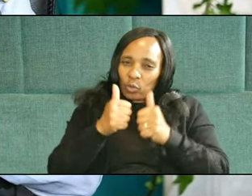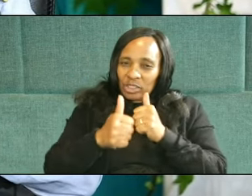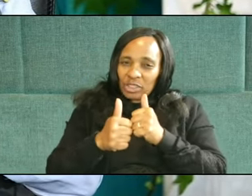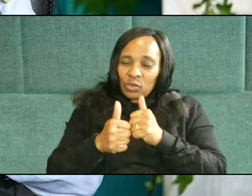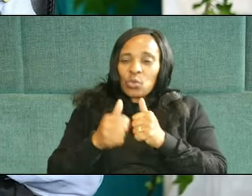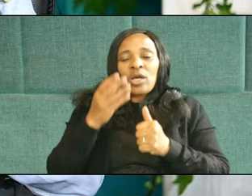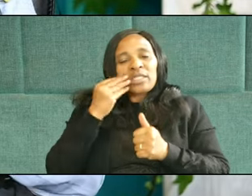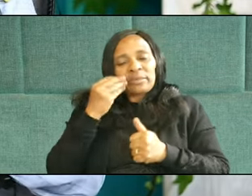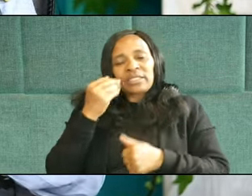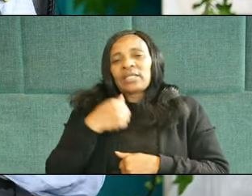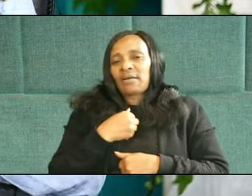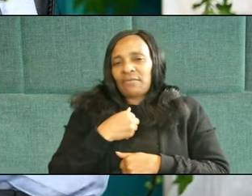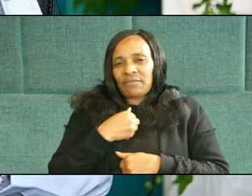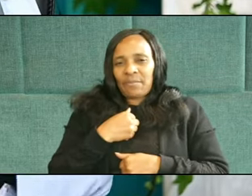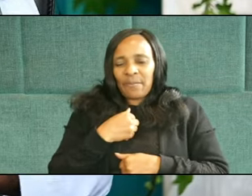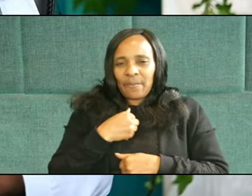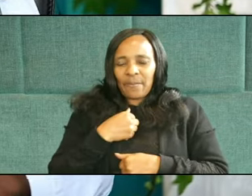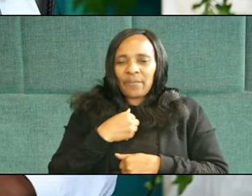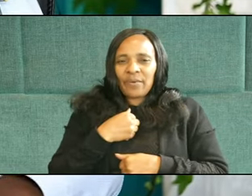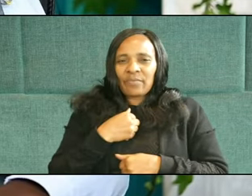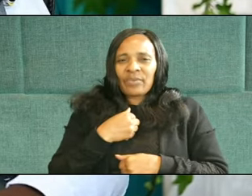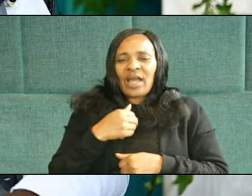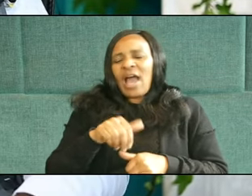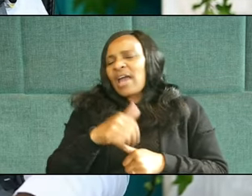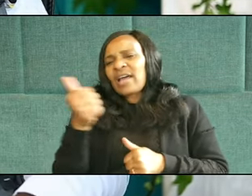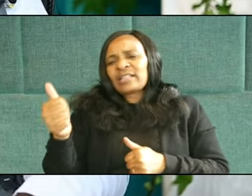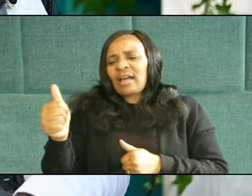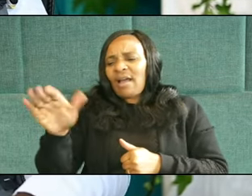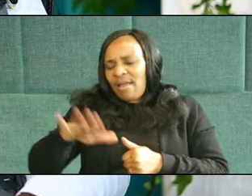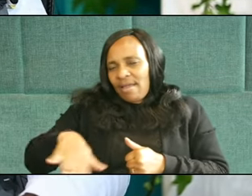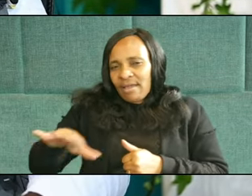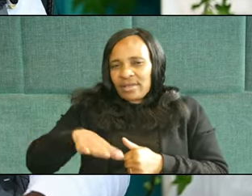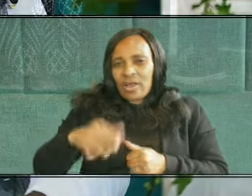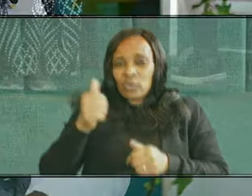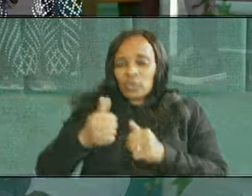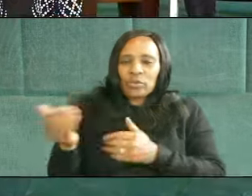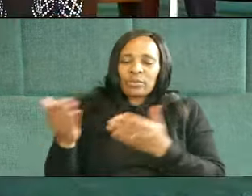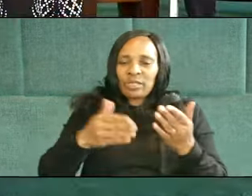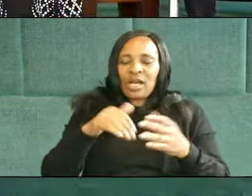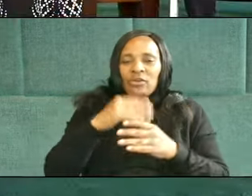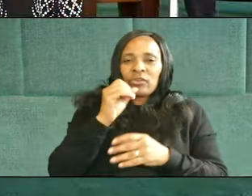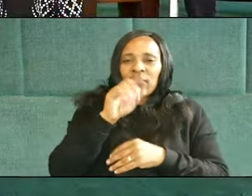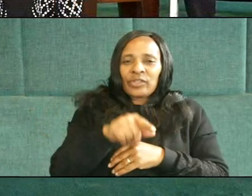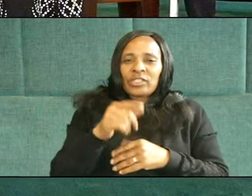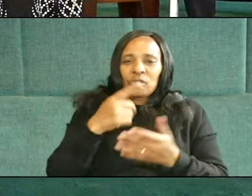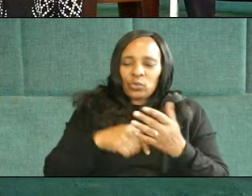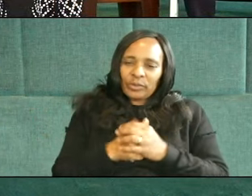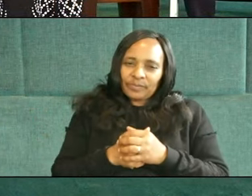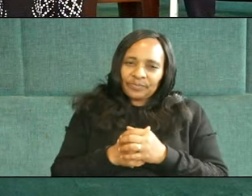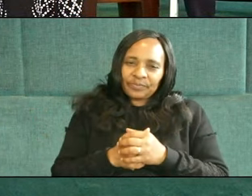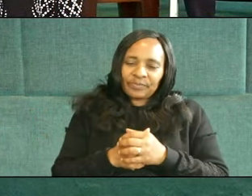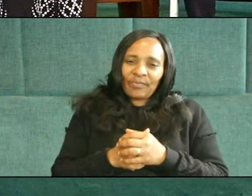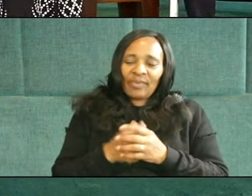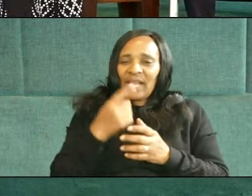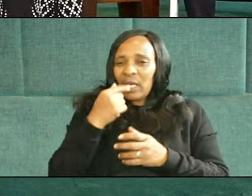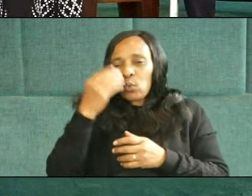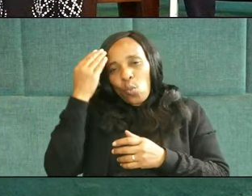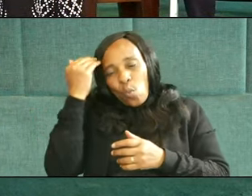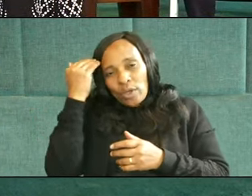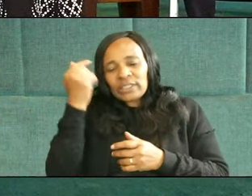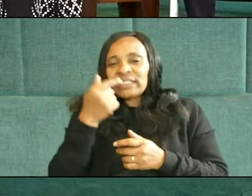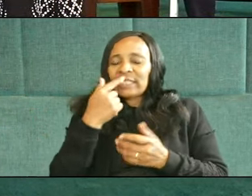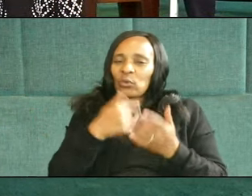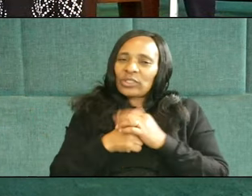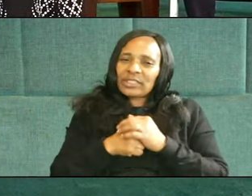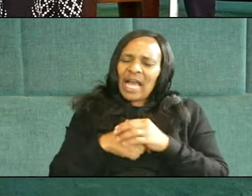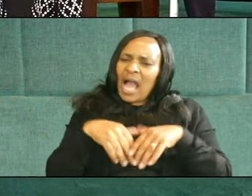experiencing. All right. That is one thing as well. Probably another aspect I could bring out of this is Ellen White speaks about how David